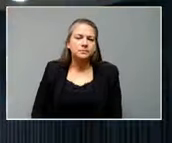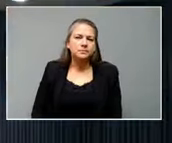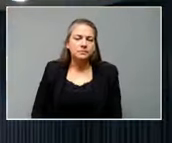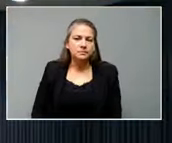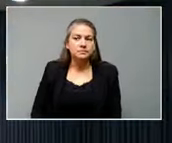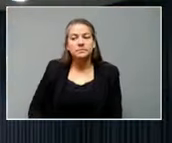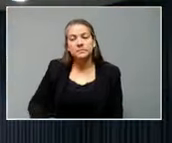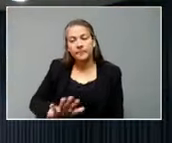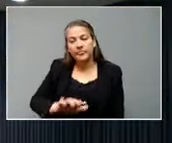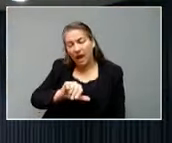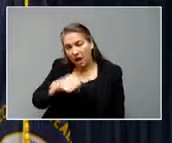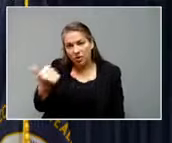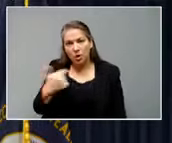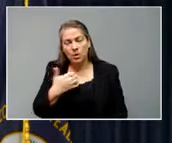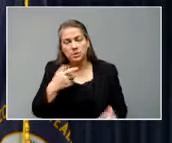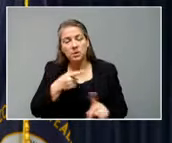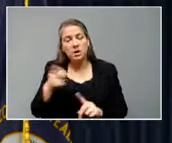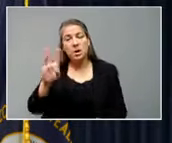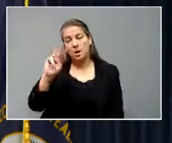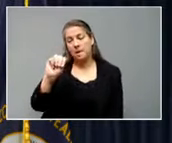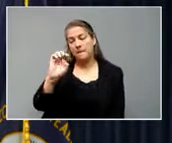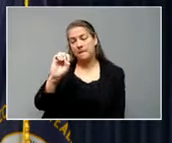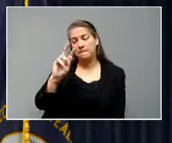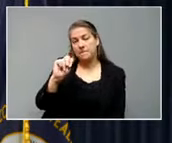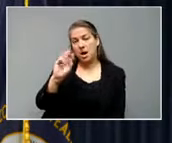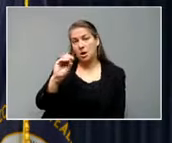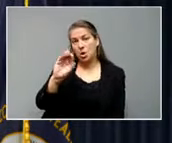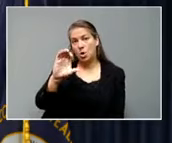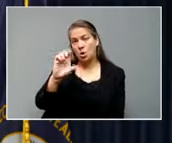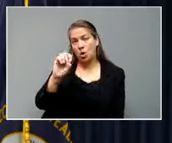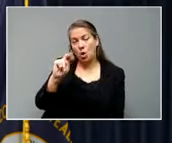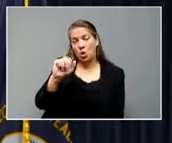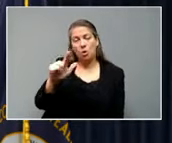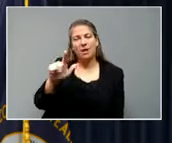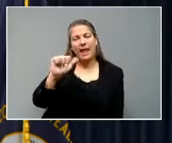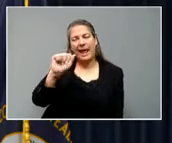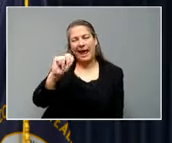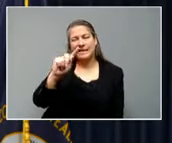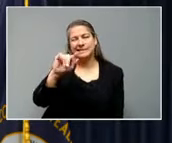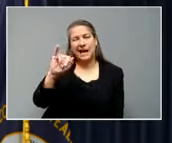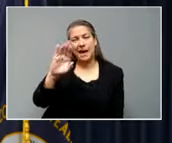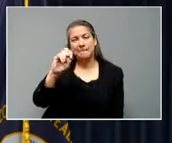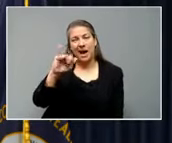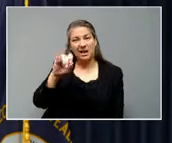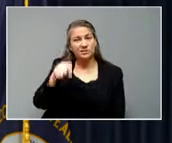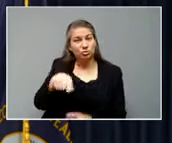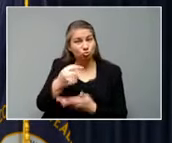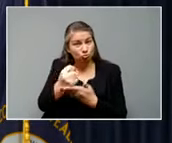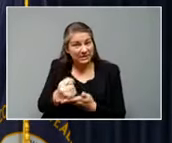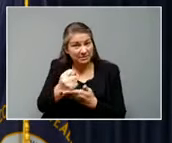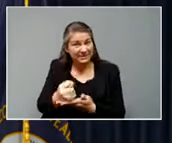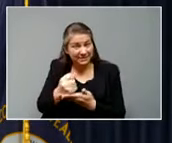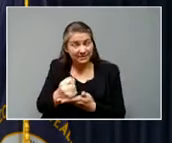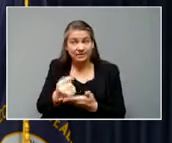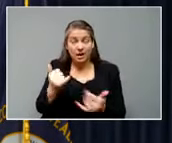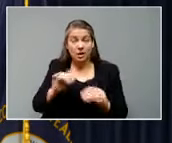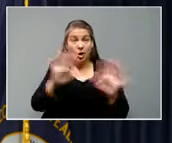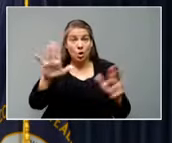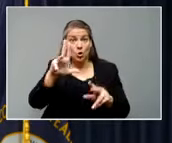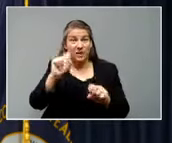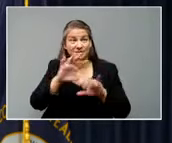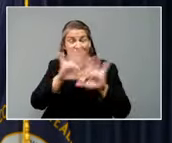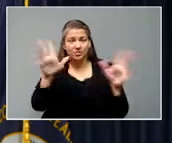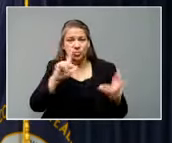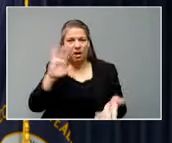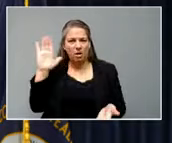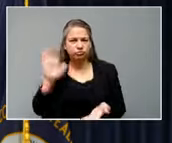make. Monoclonal antibodies. The supply nationwide is down, but the